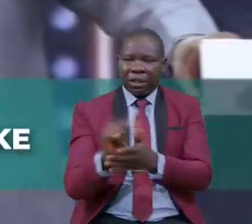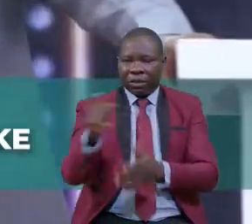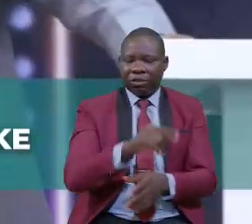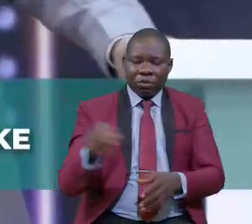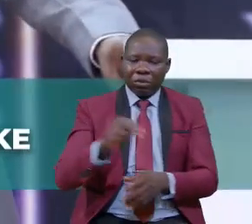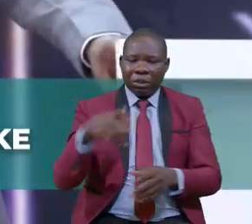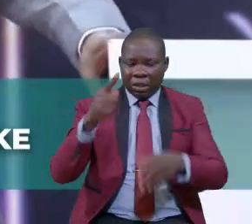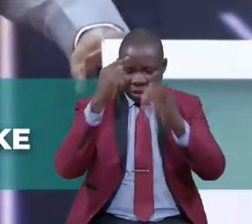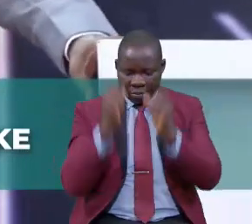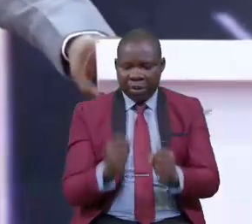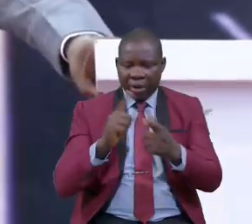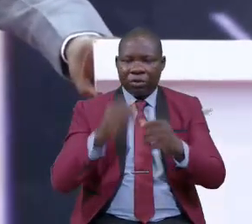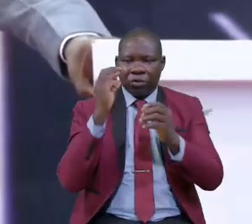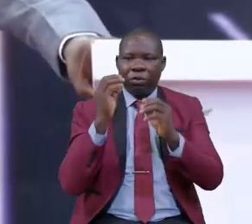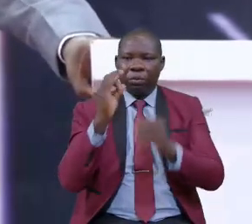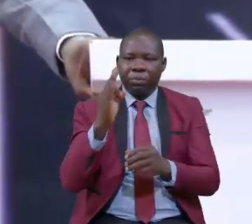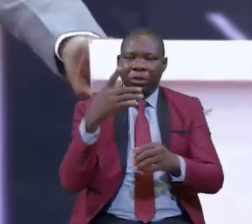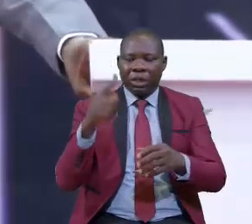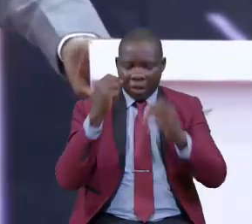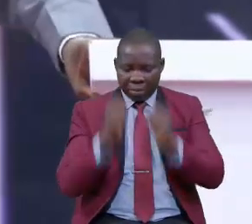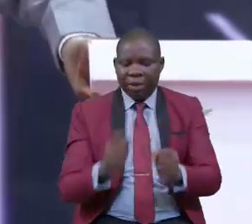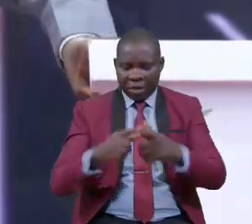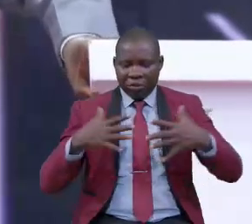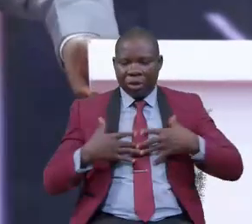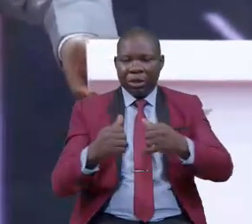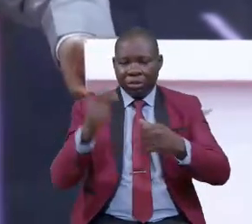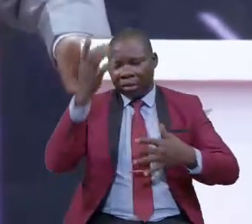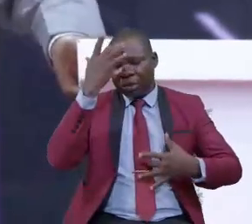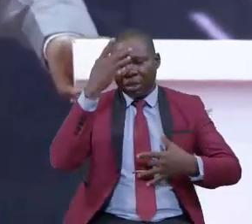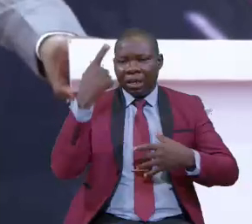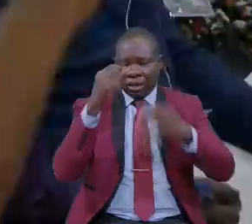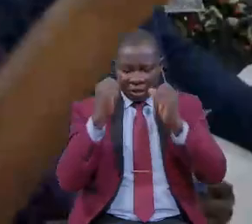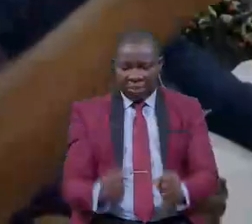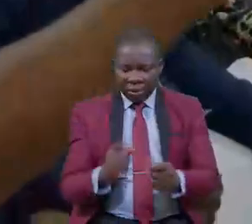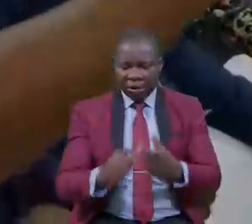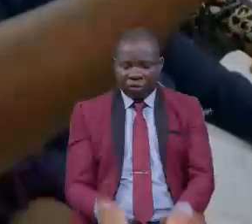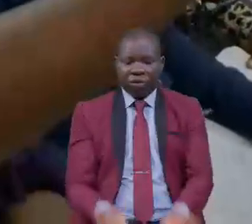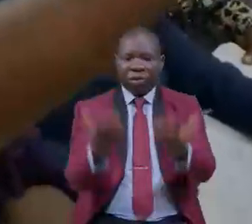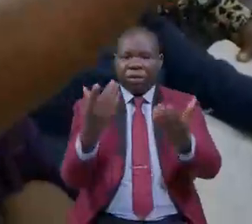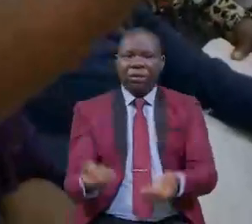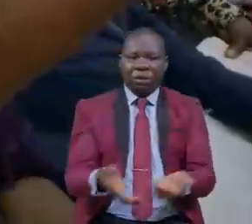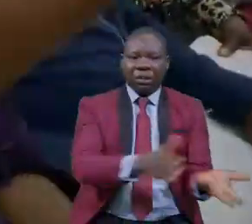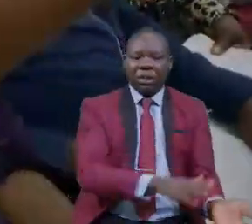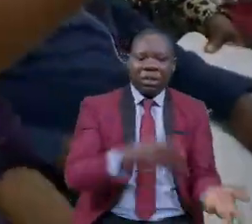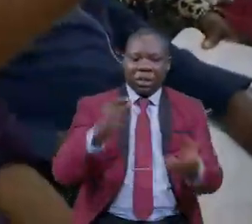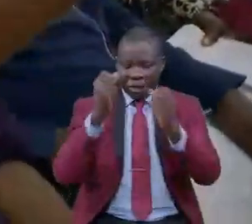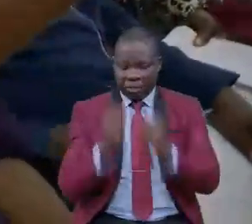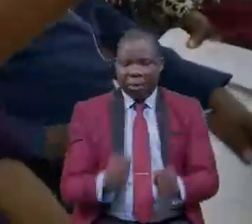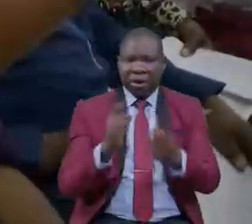power to preach, the power to heal the sick, and the power to even raise the dead, the power to